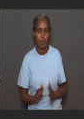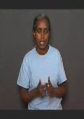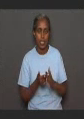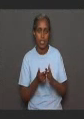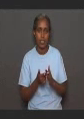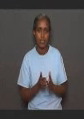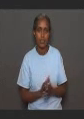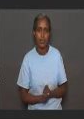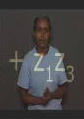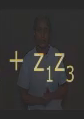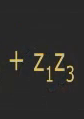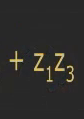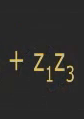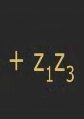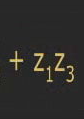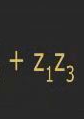Begin.